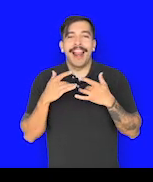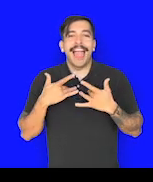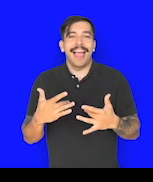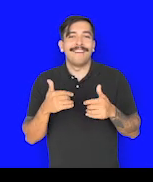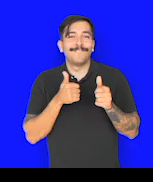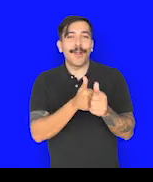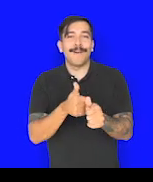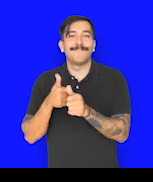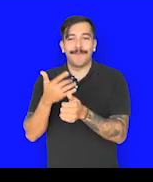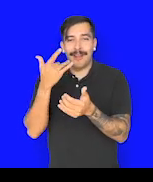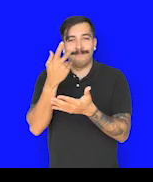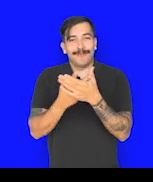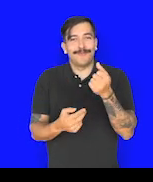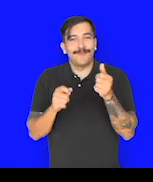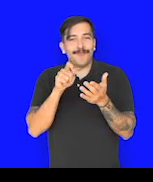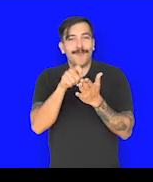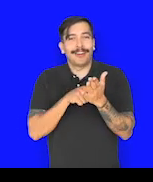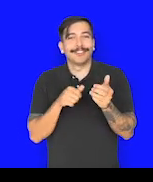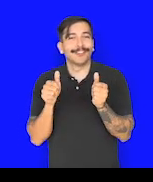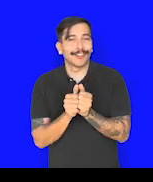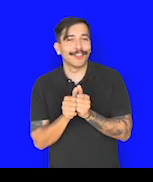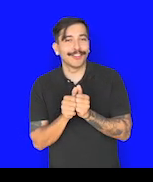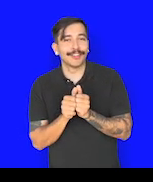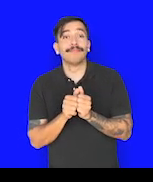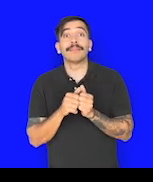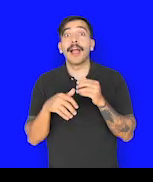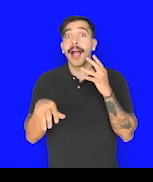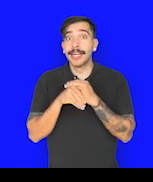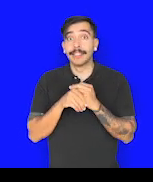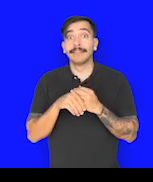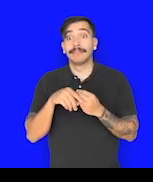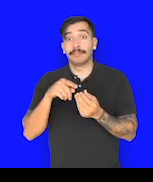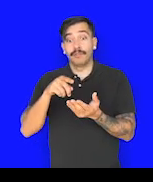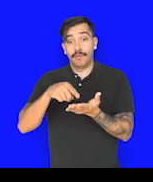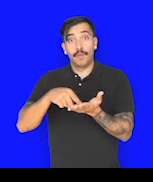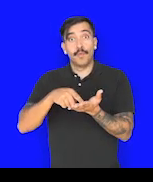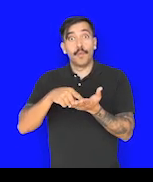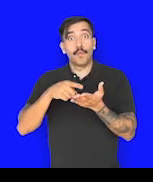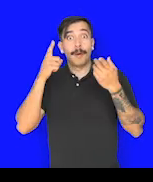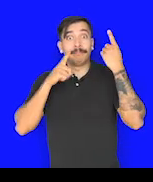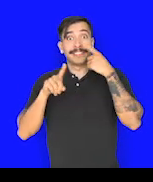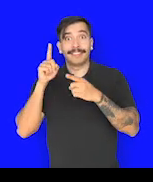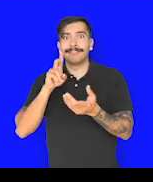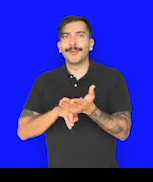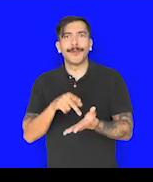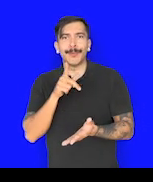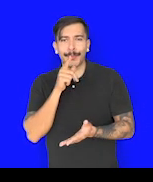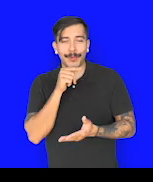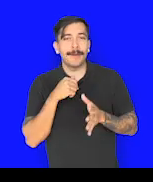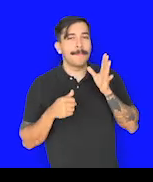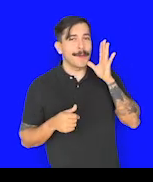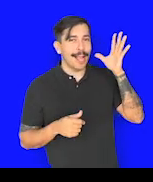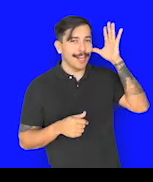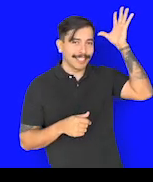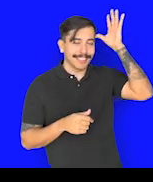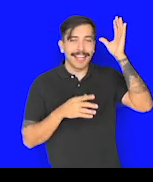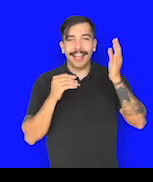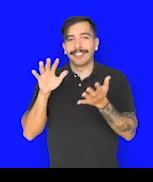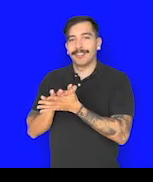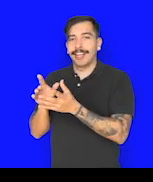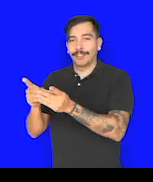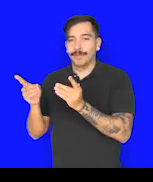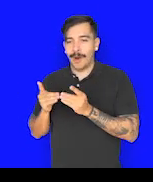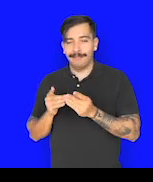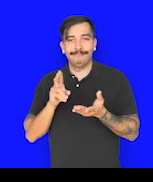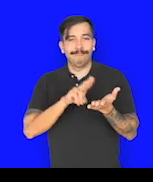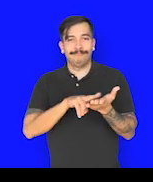be followed. In addition, agreements that are signed by both the parent and school district can